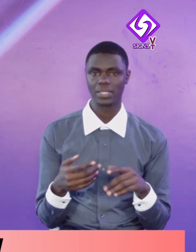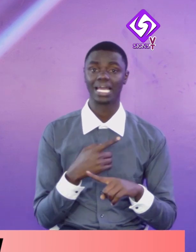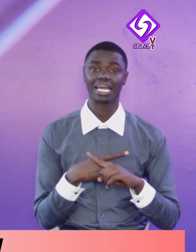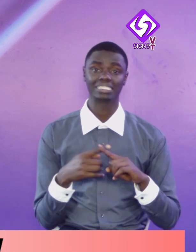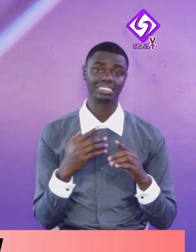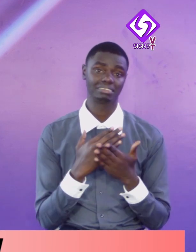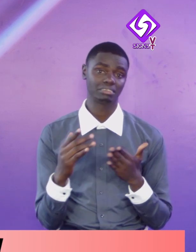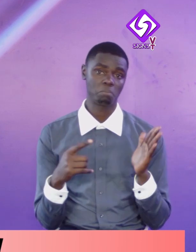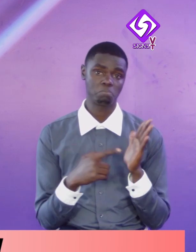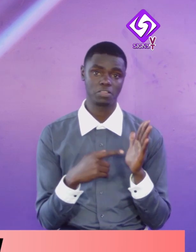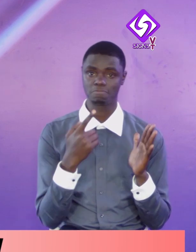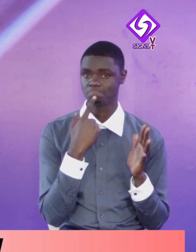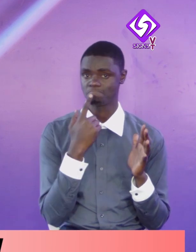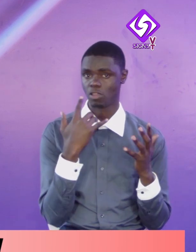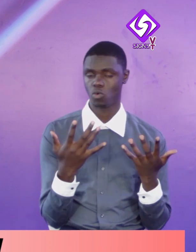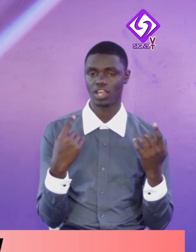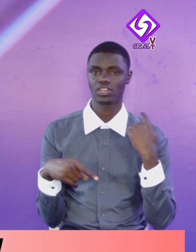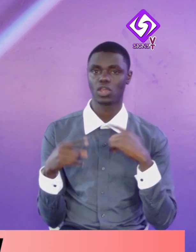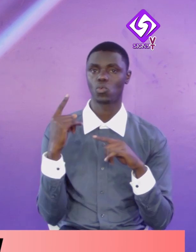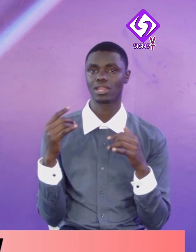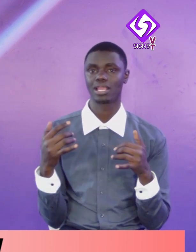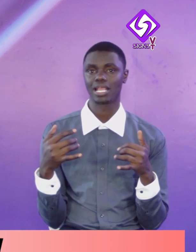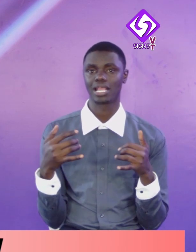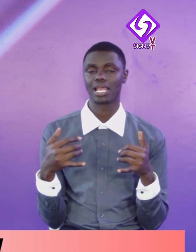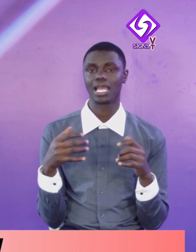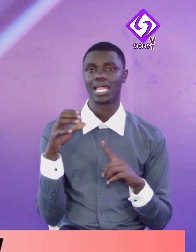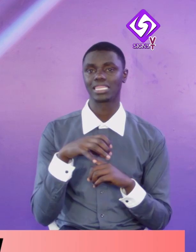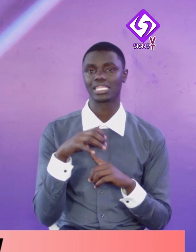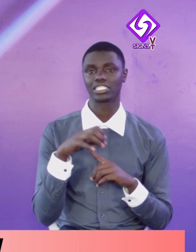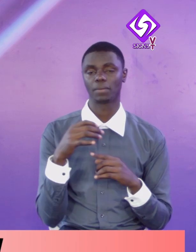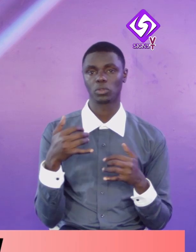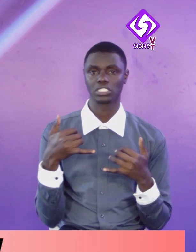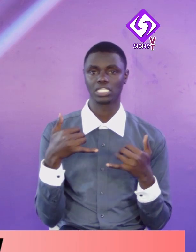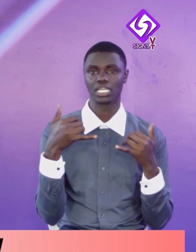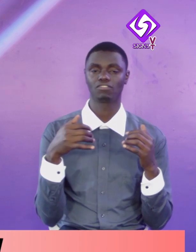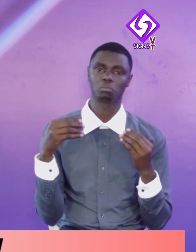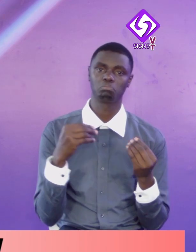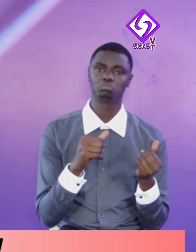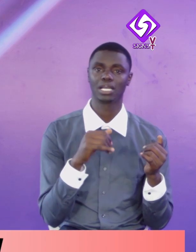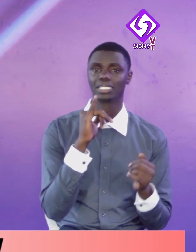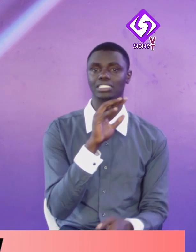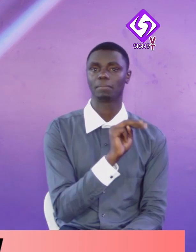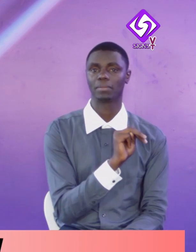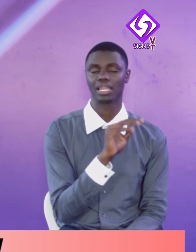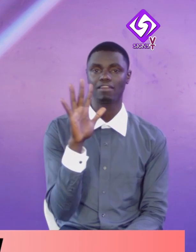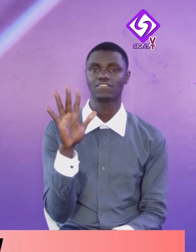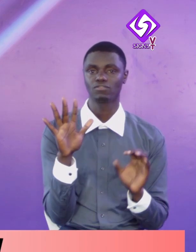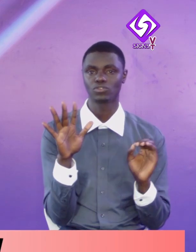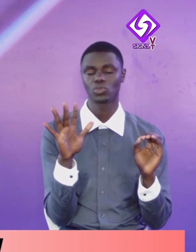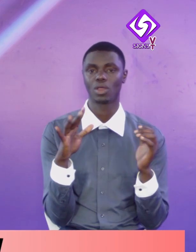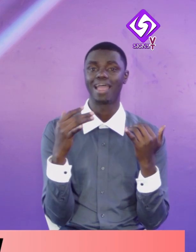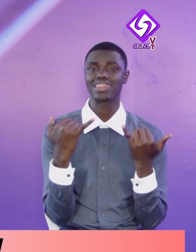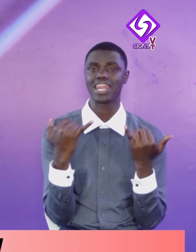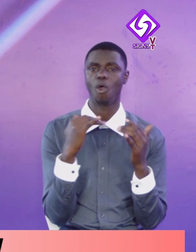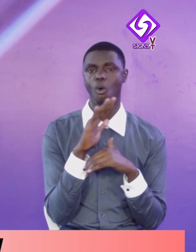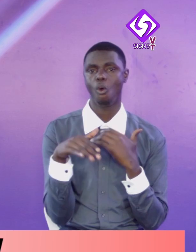point said after winning the Champions League, after beating Inter Milan 5-0, he said, now everyone are saying